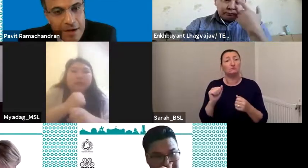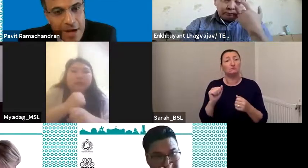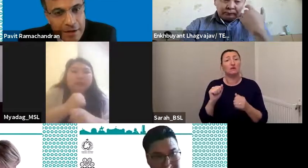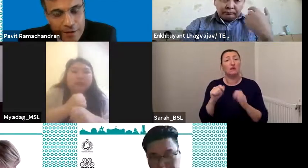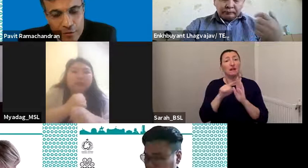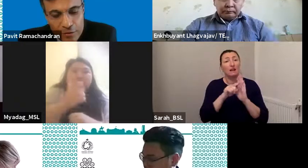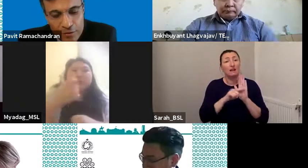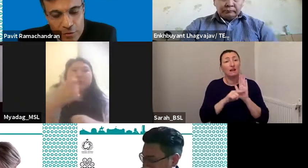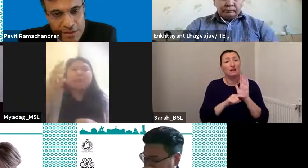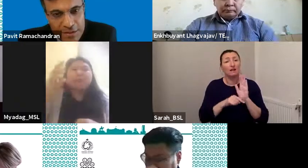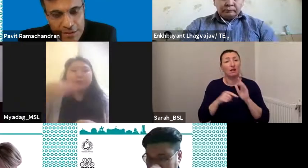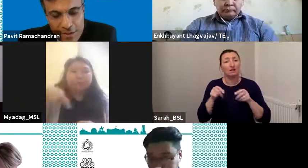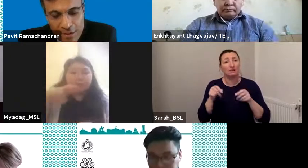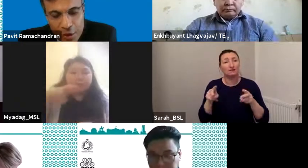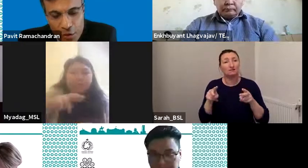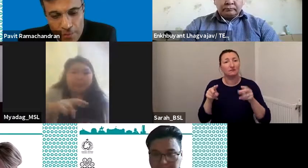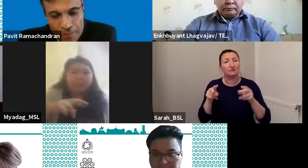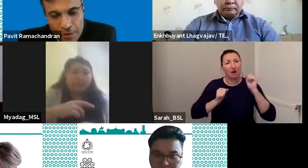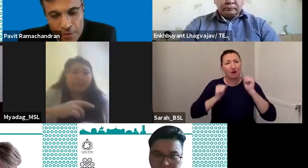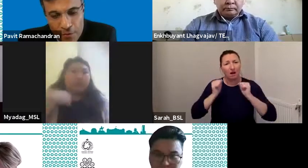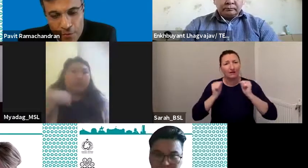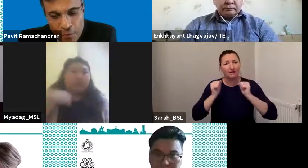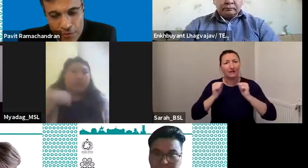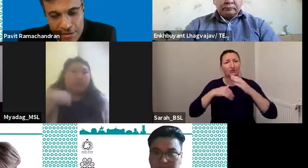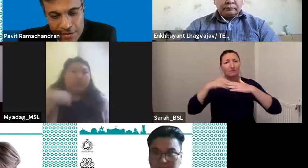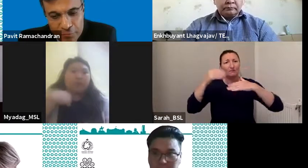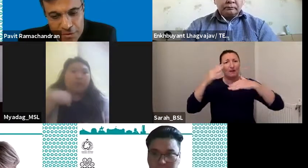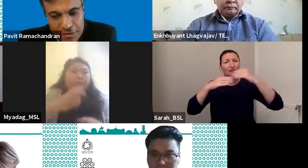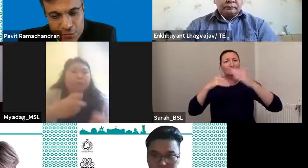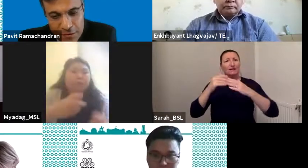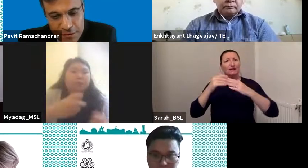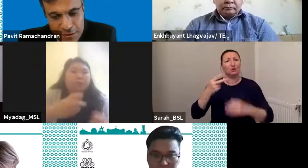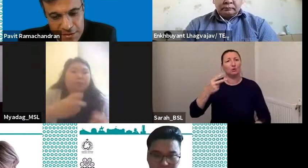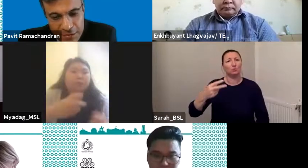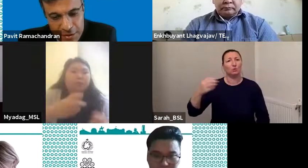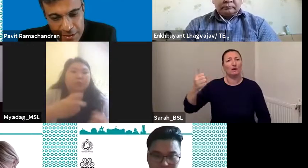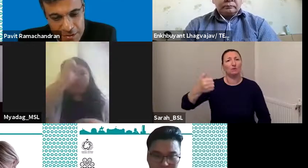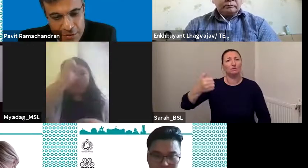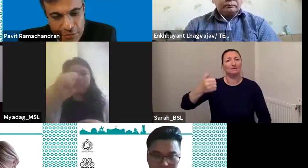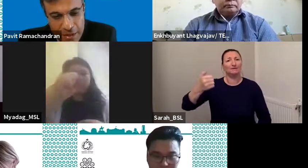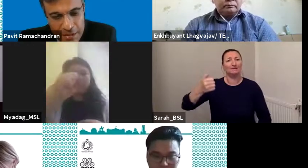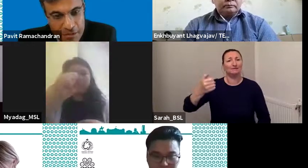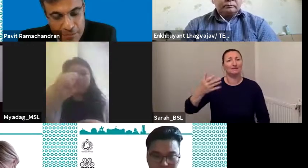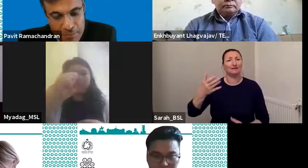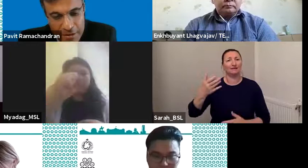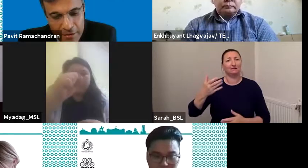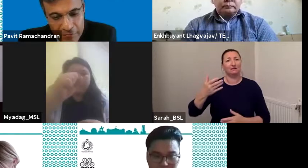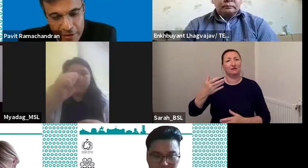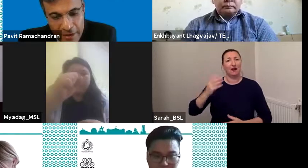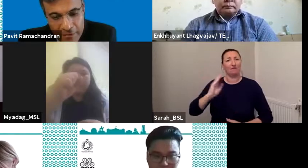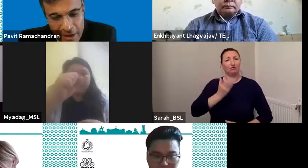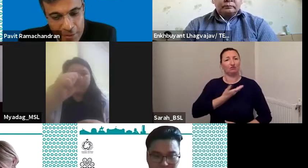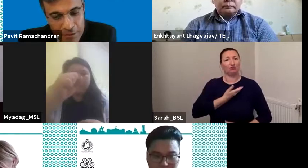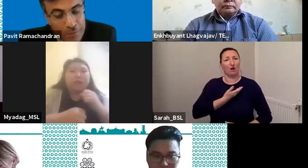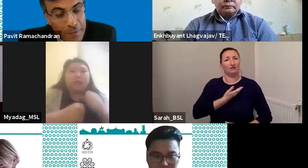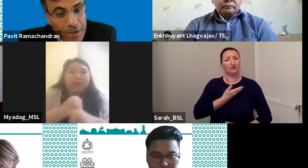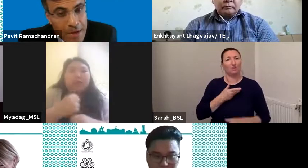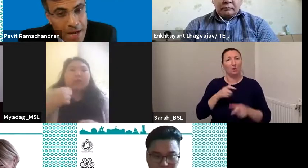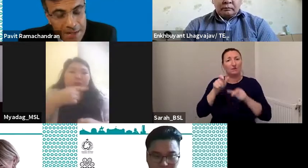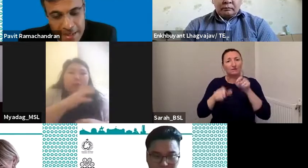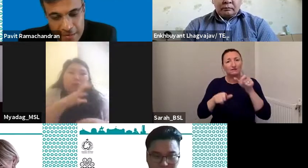outlined, anchored on the 2016 law on the rights of persons with disabilities to create a barrier-free